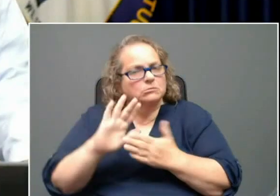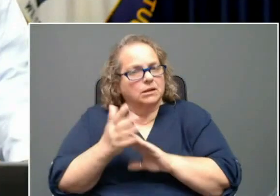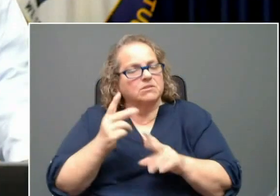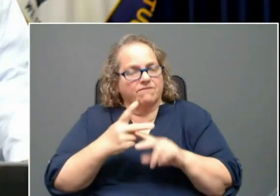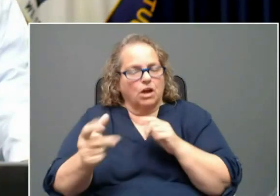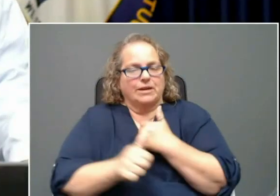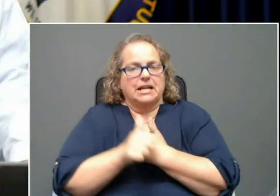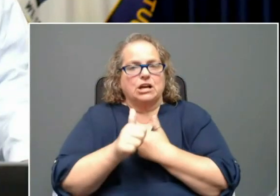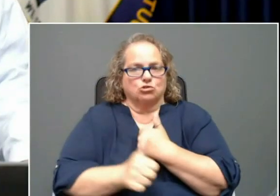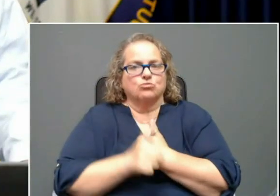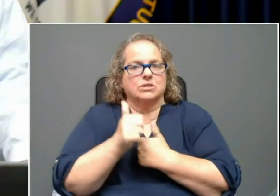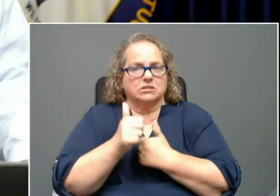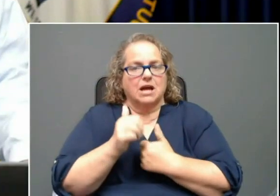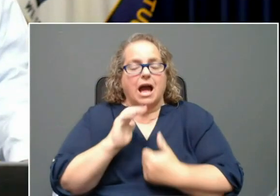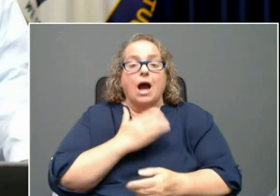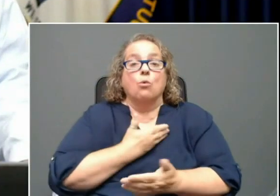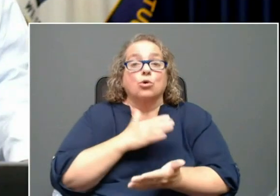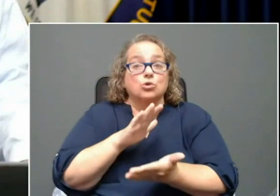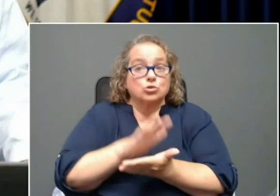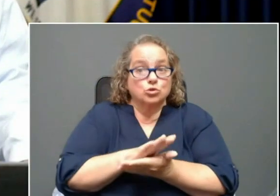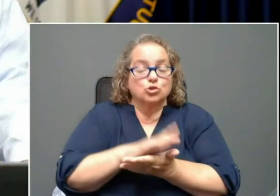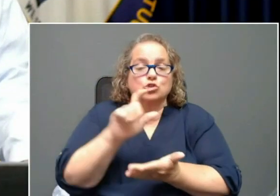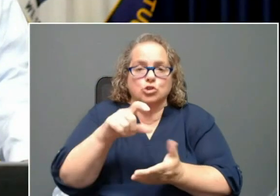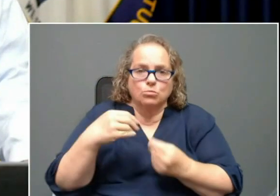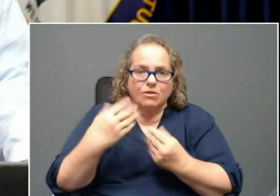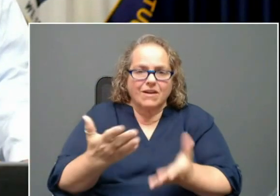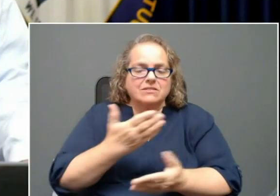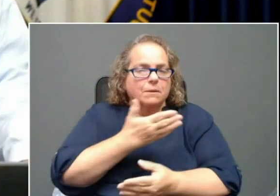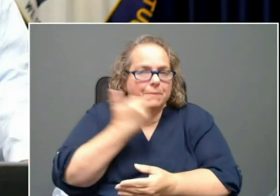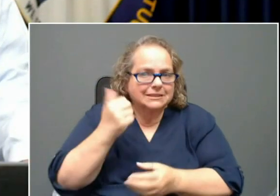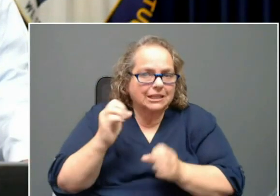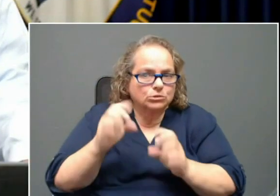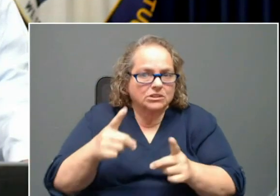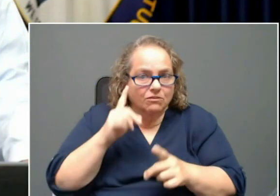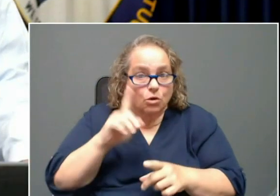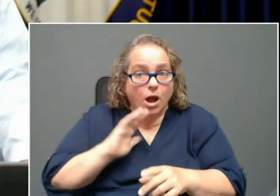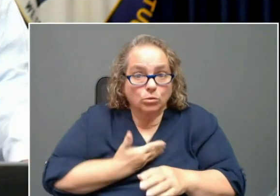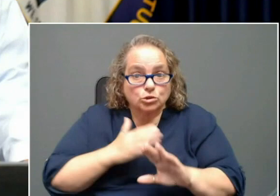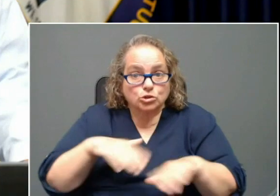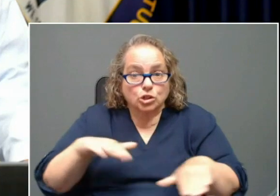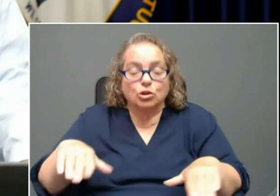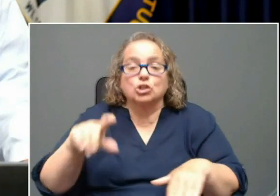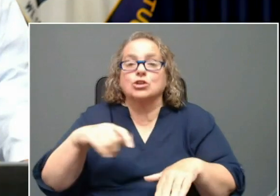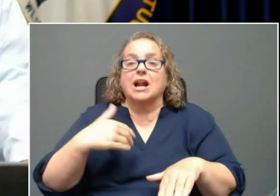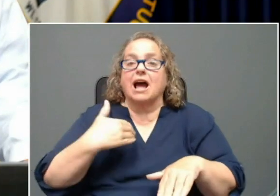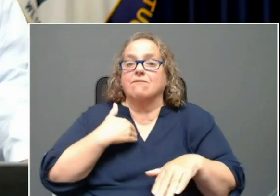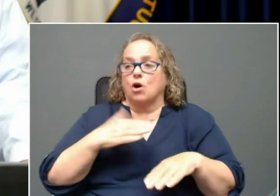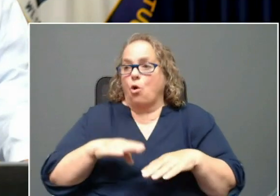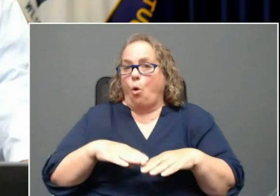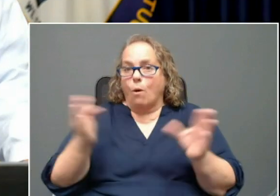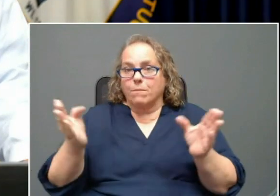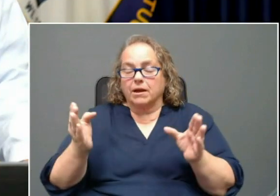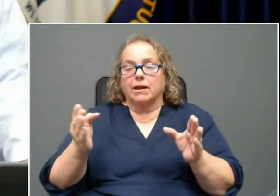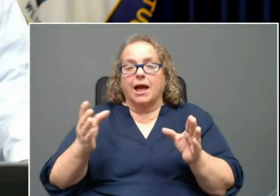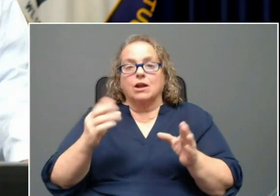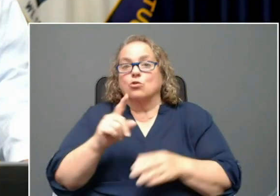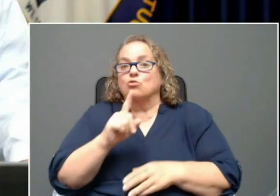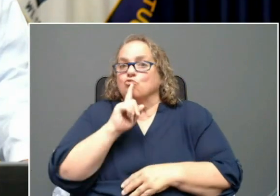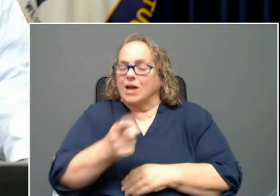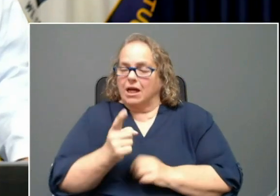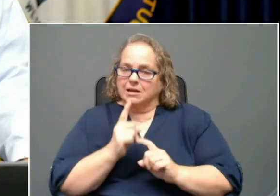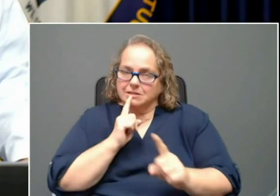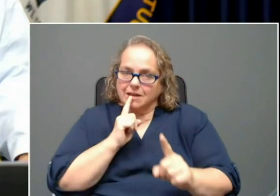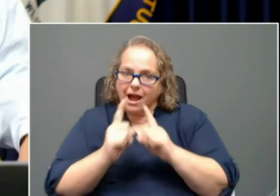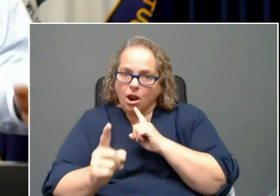Our schools should be providing the best education for our children. They should be able to have open and real dialogue. And